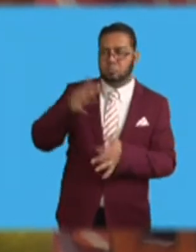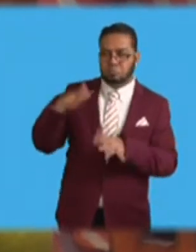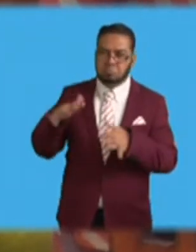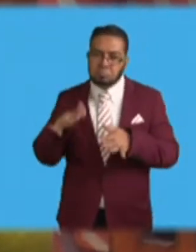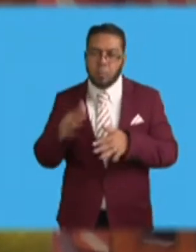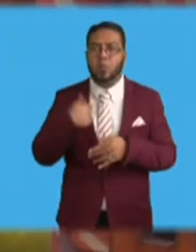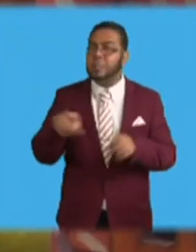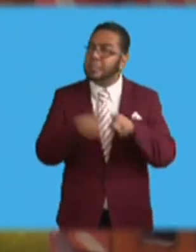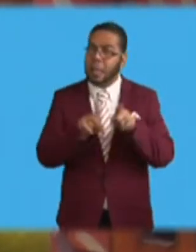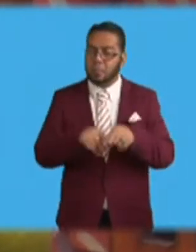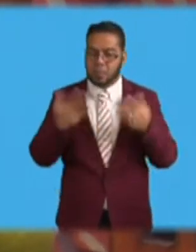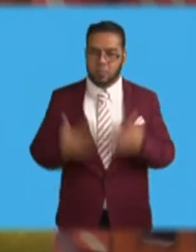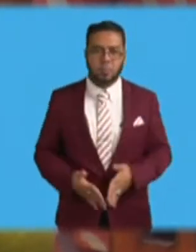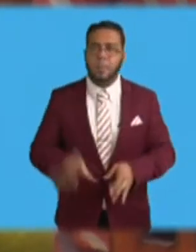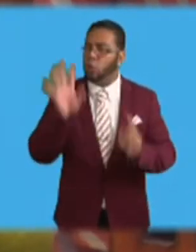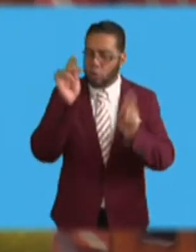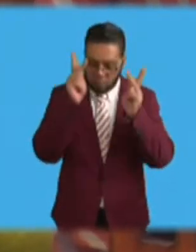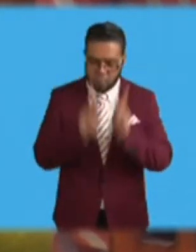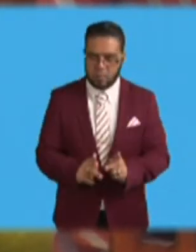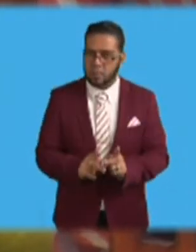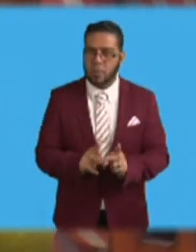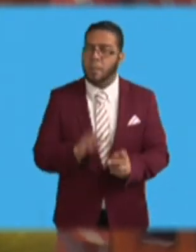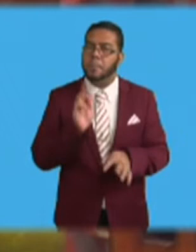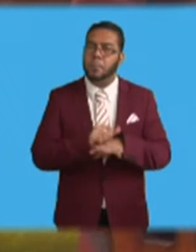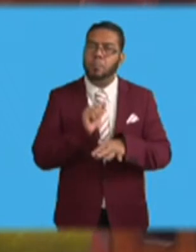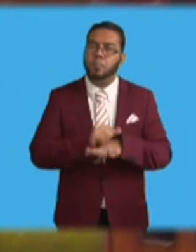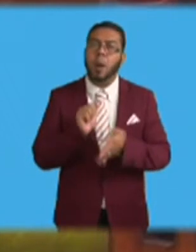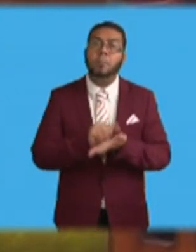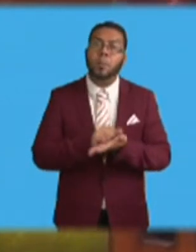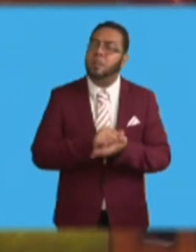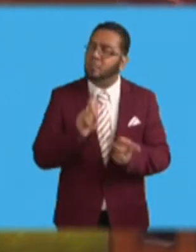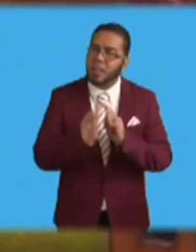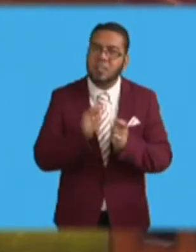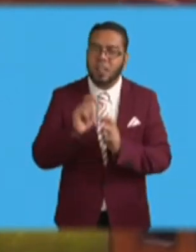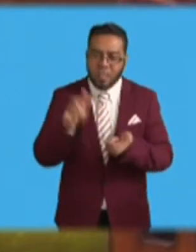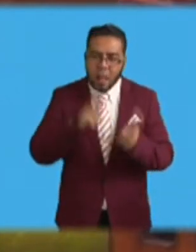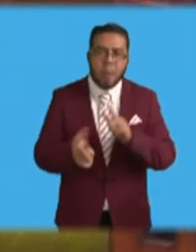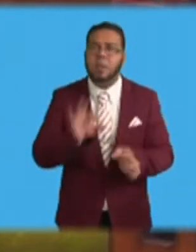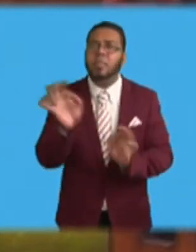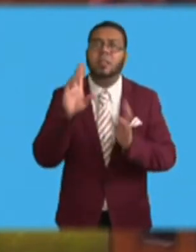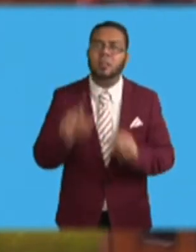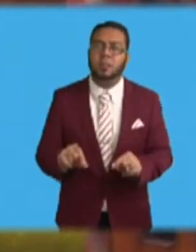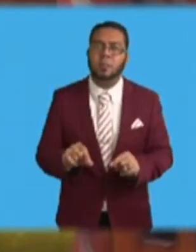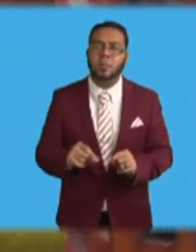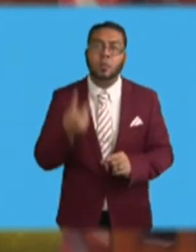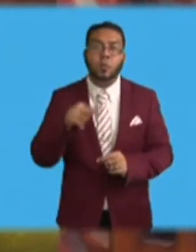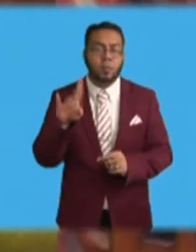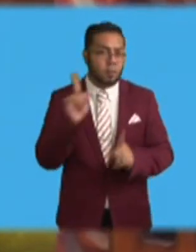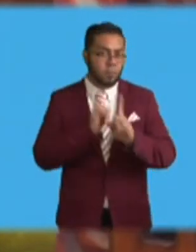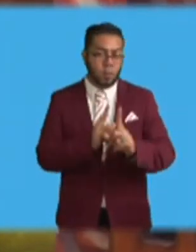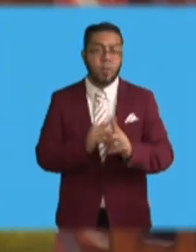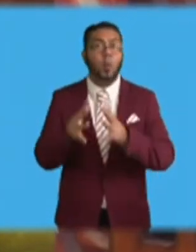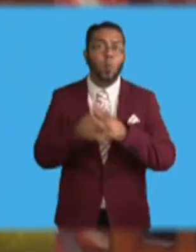similar symptoms but not diagnosed by the laboratory. The Central Division, Madam Speaker, reported 27 cases, followed by